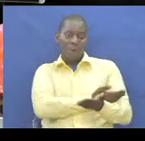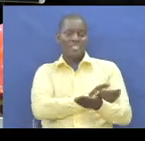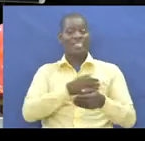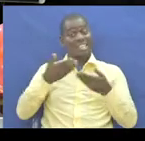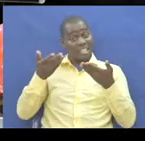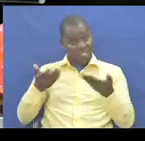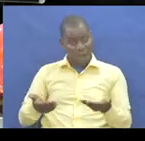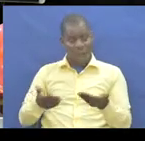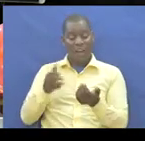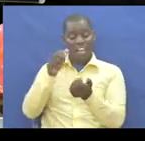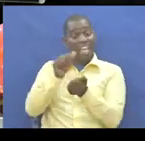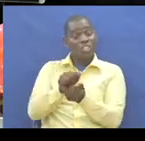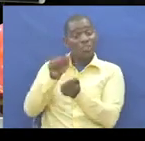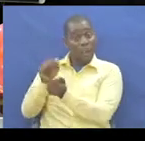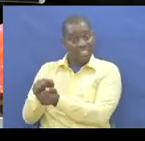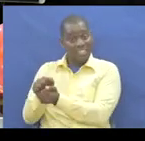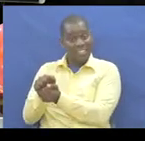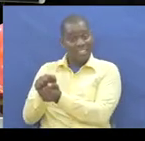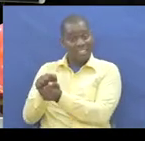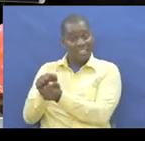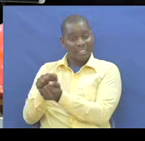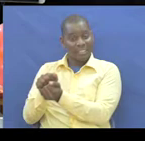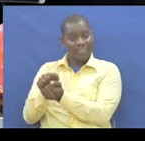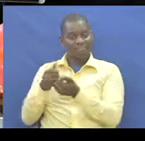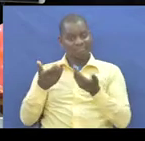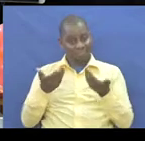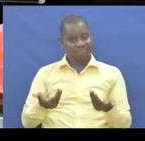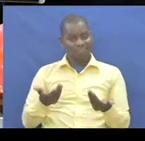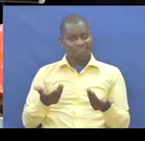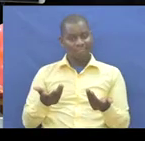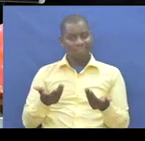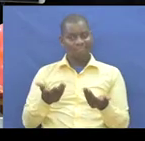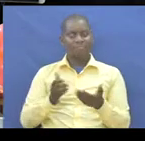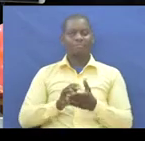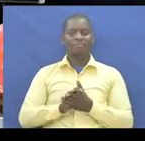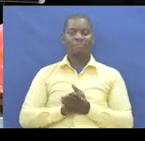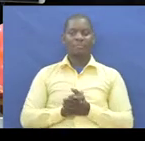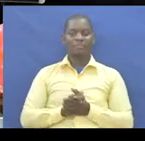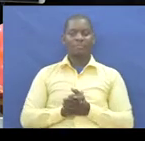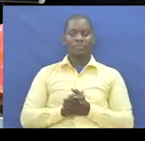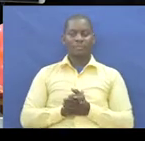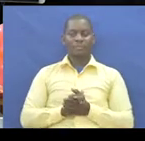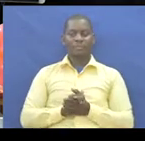kind of the instrument which we use to measure the force. So instrument